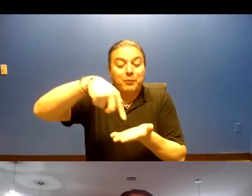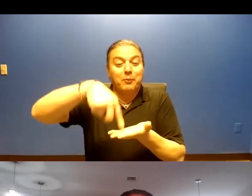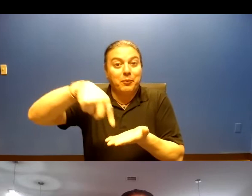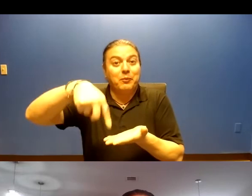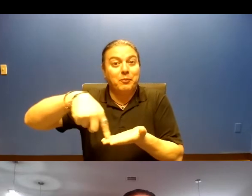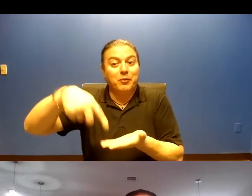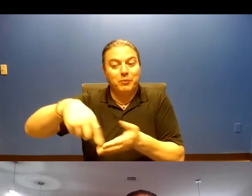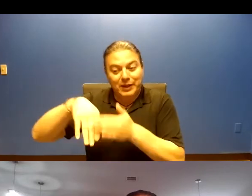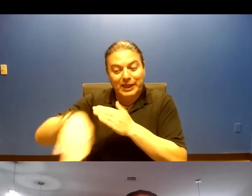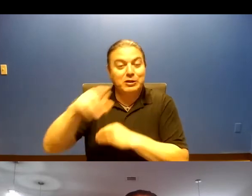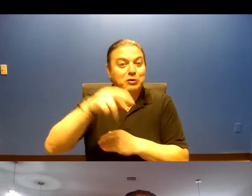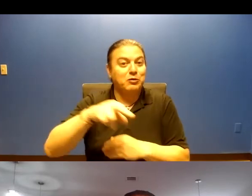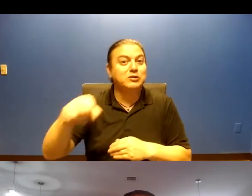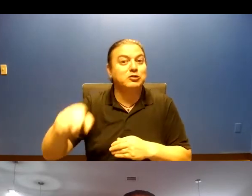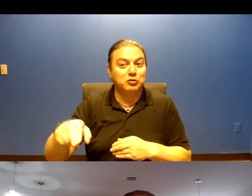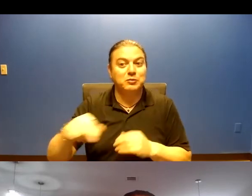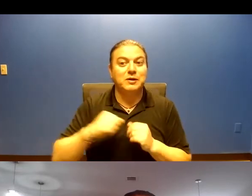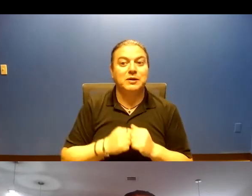another fracture.